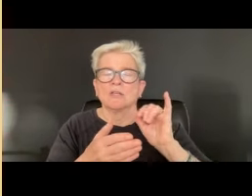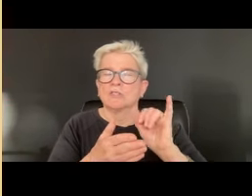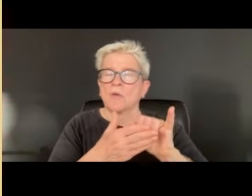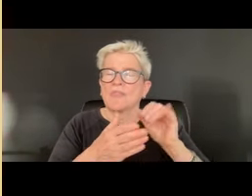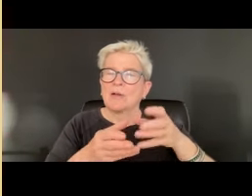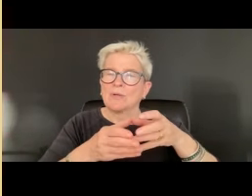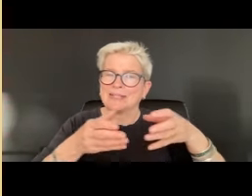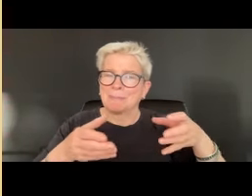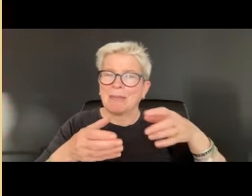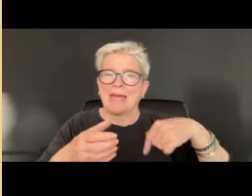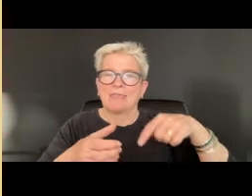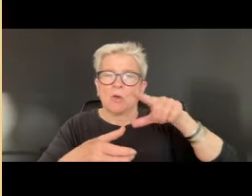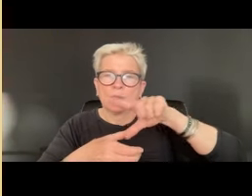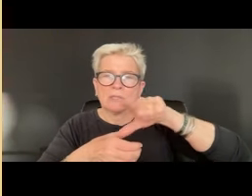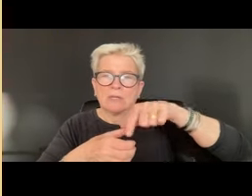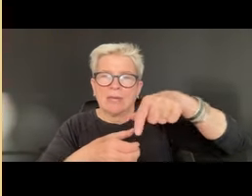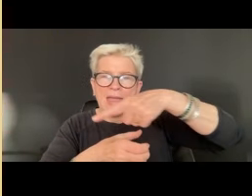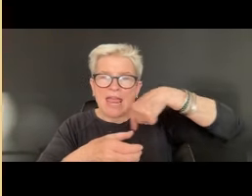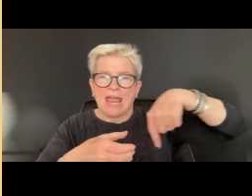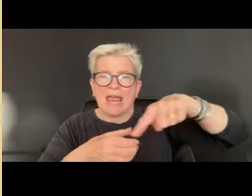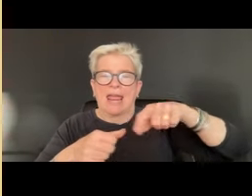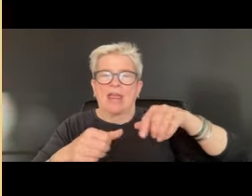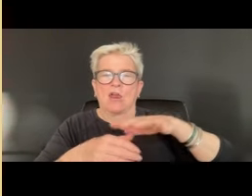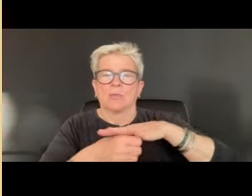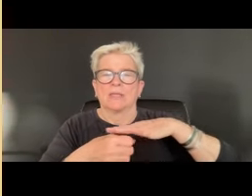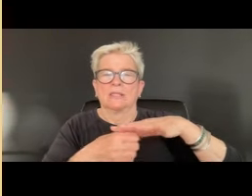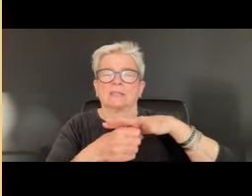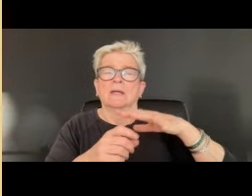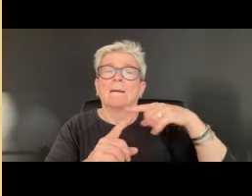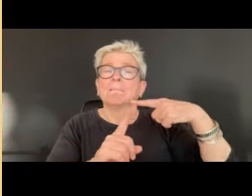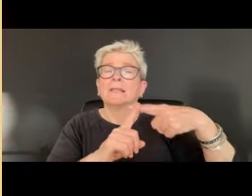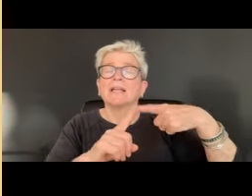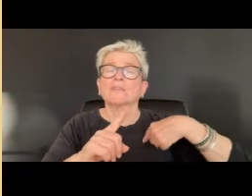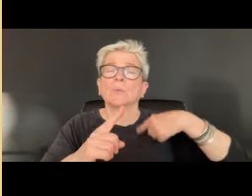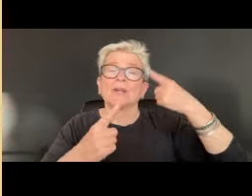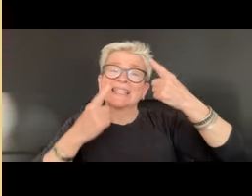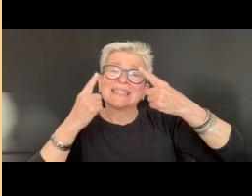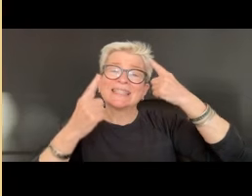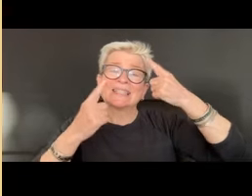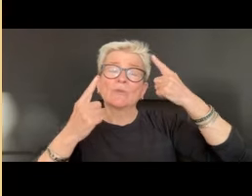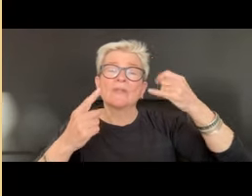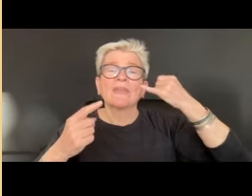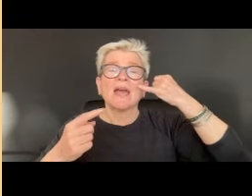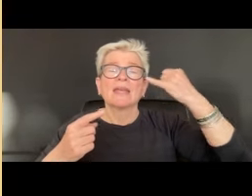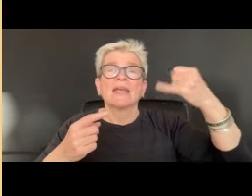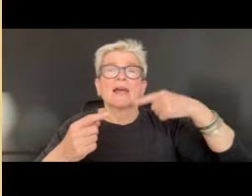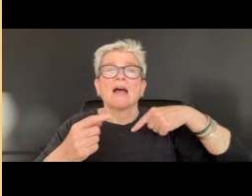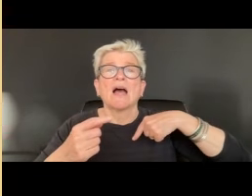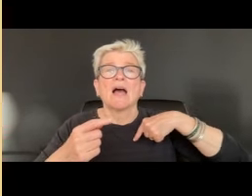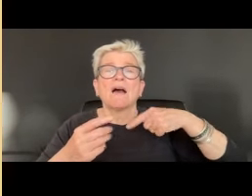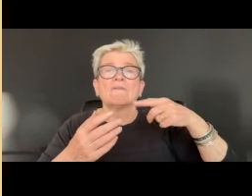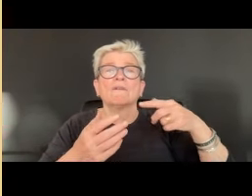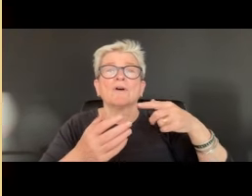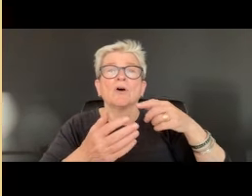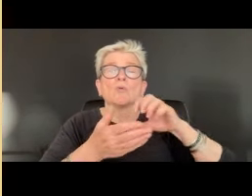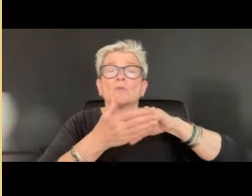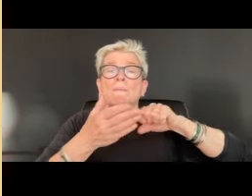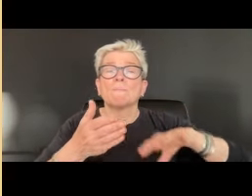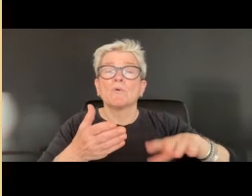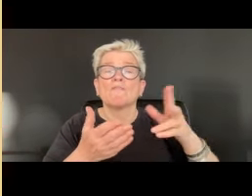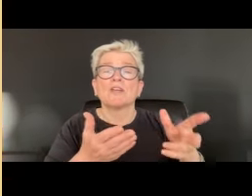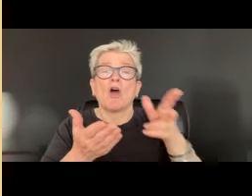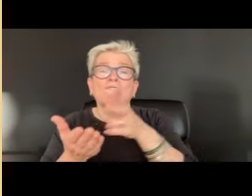areas. Right now, we're also considering the option of removing off-street parking requirements generally to let the